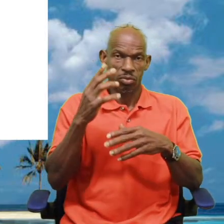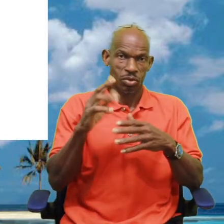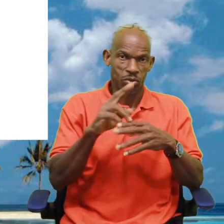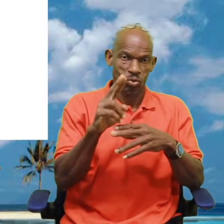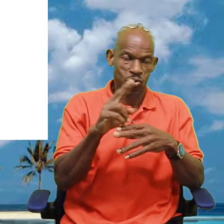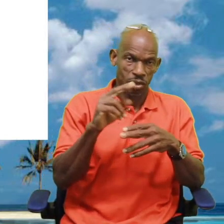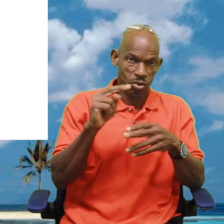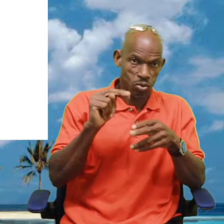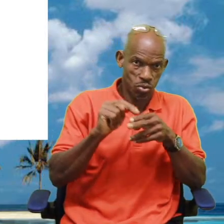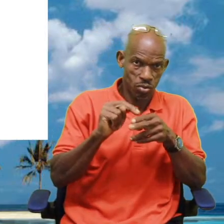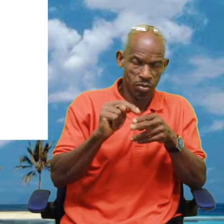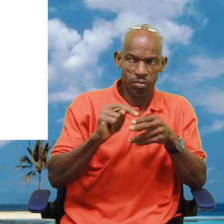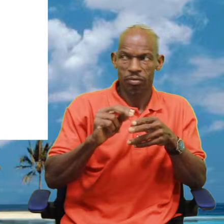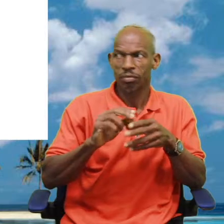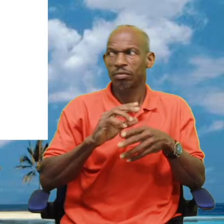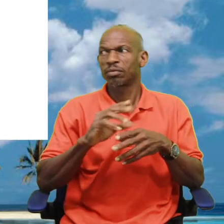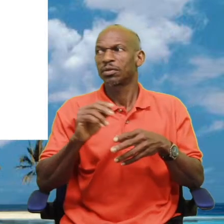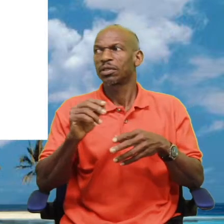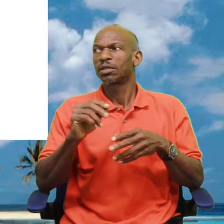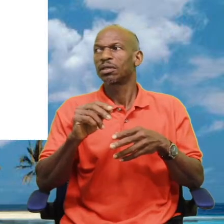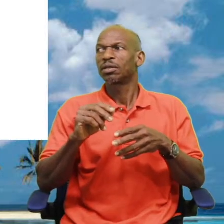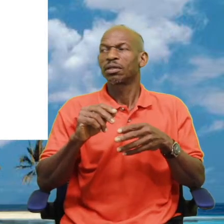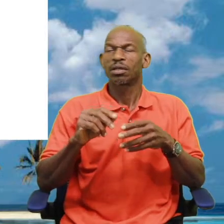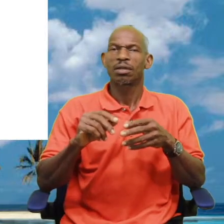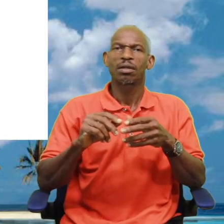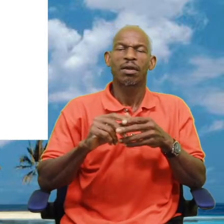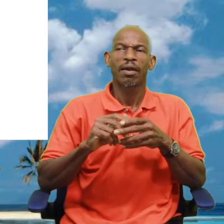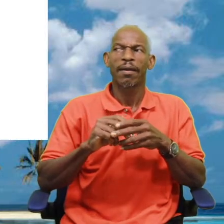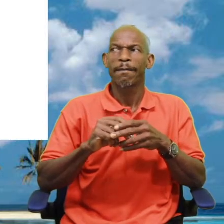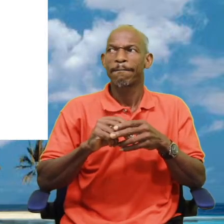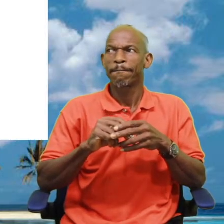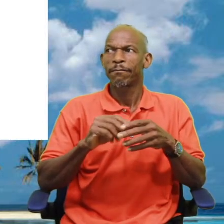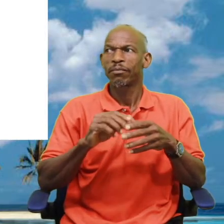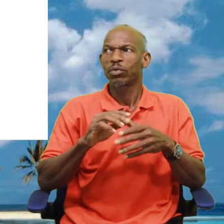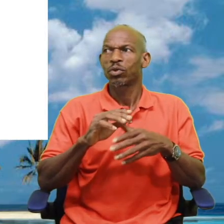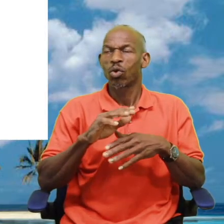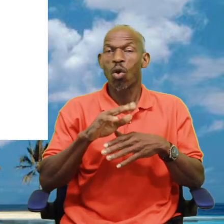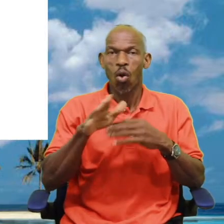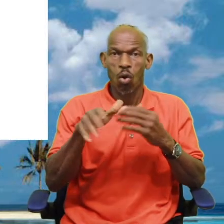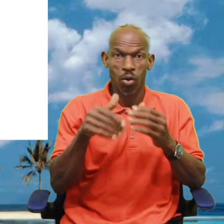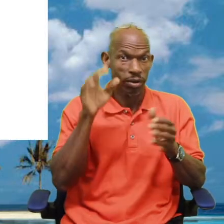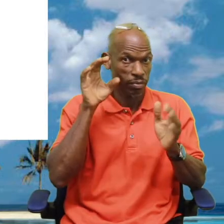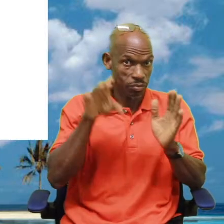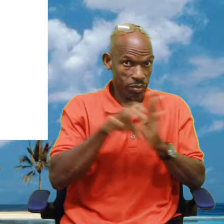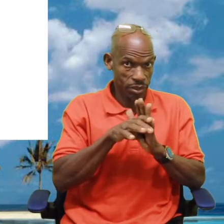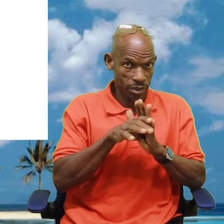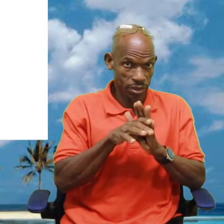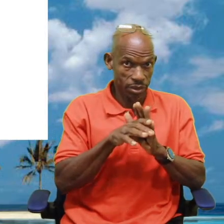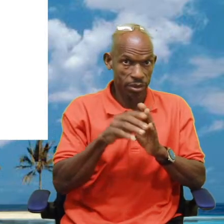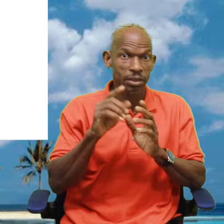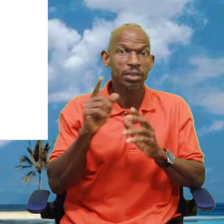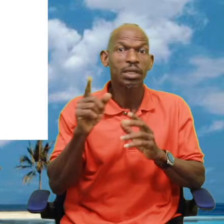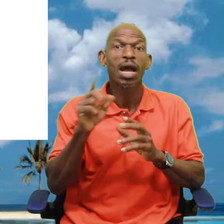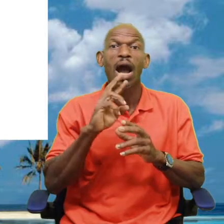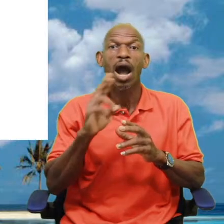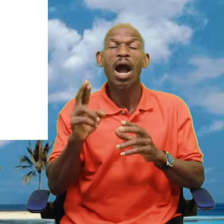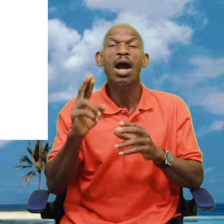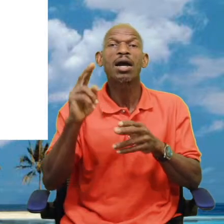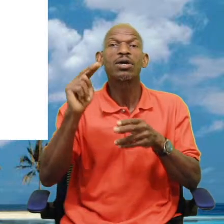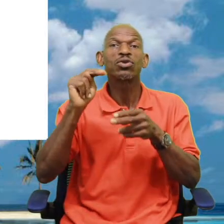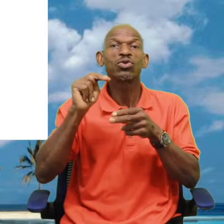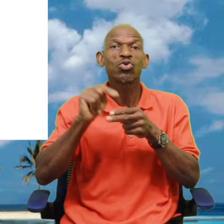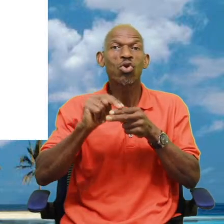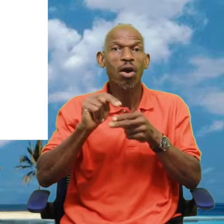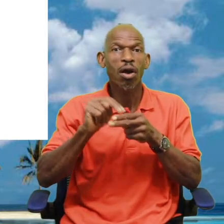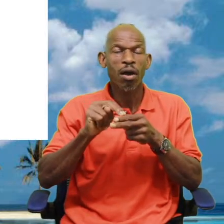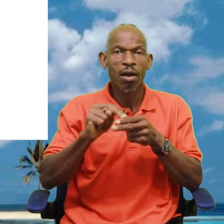noun, and you will notice I have, in all my pictures, I have nouns. So the first noun I have